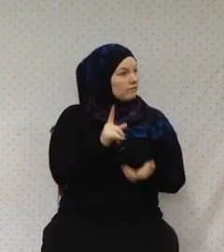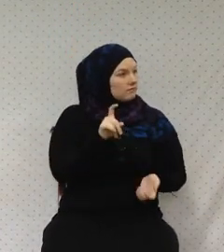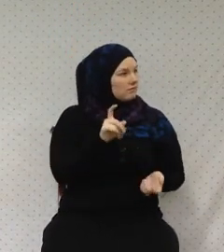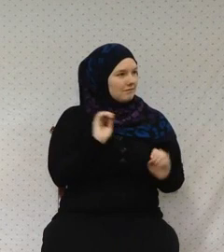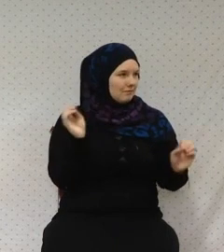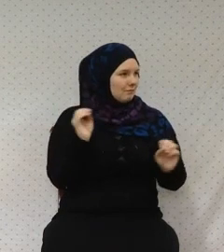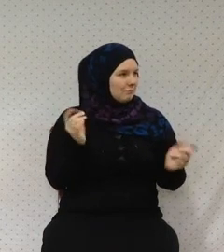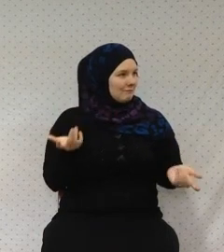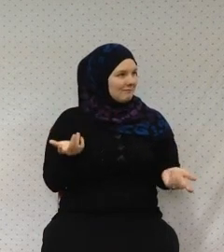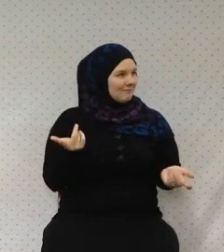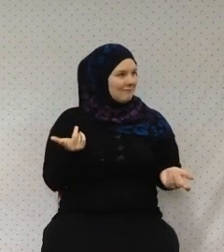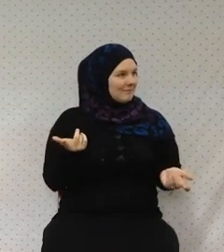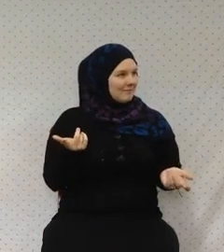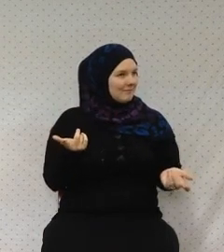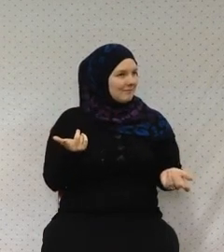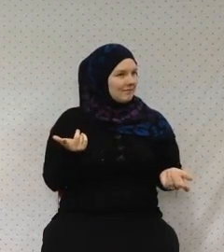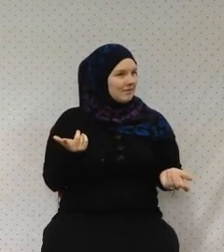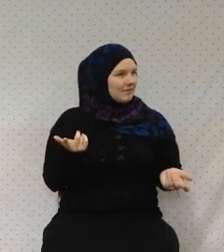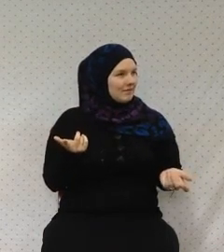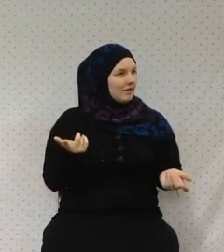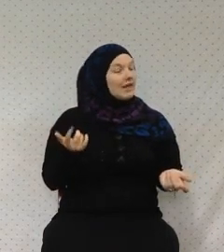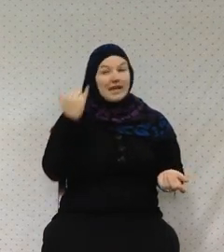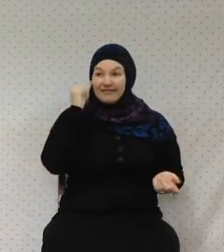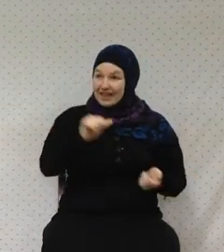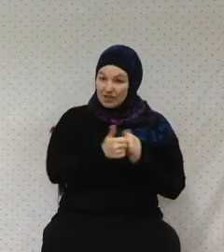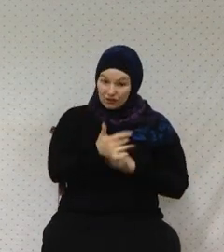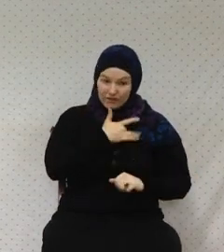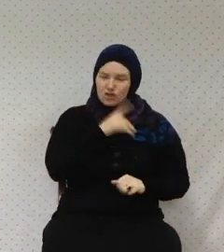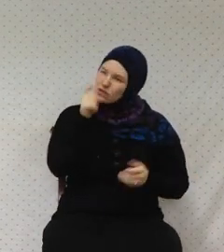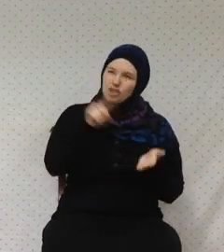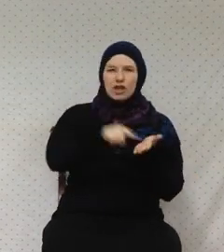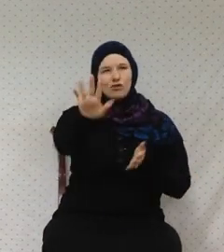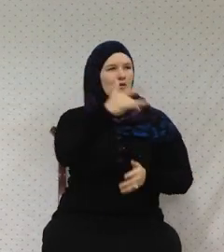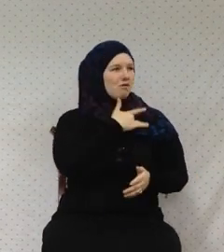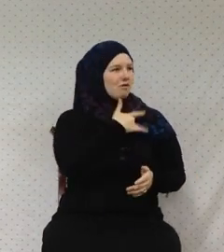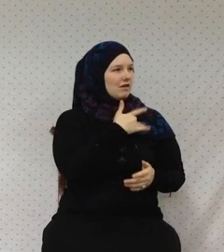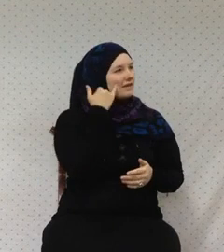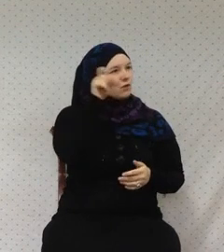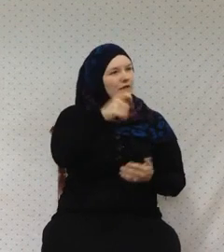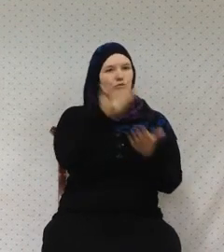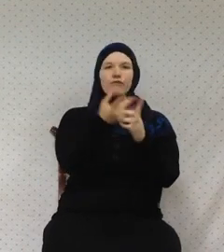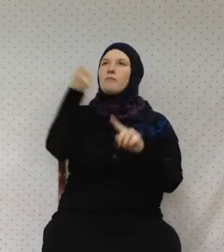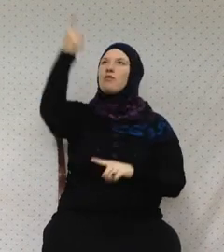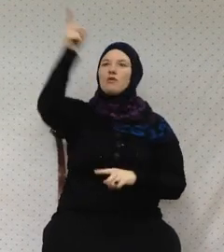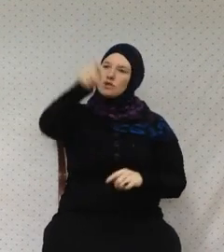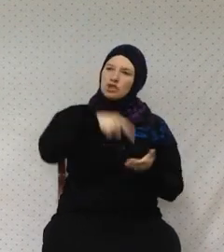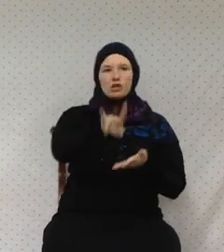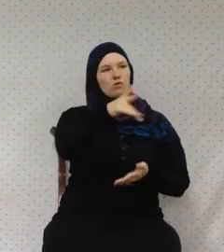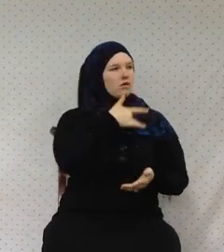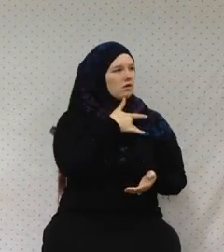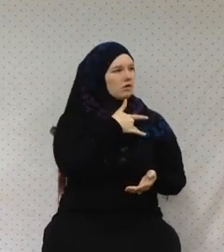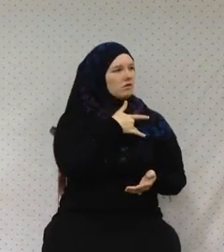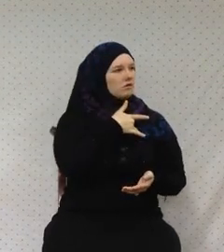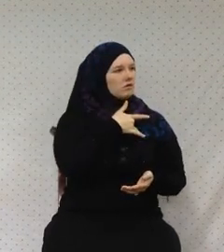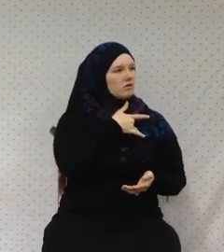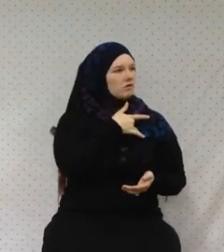is what you feel, that means you have to check your heart. Do you understand who Allah is? Do you